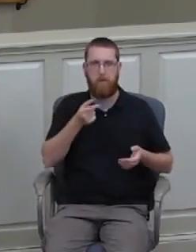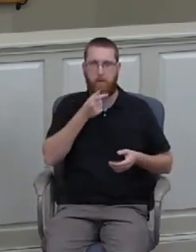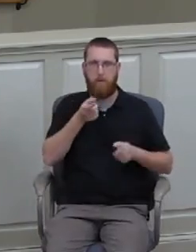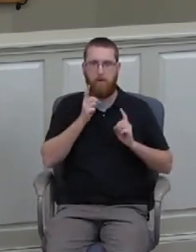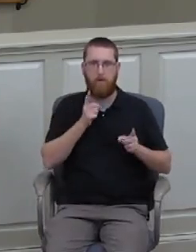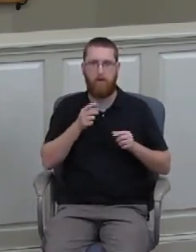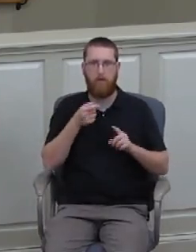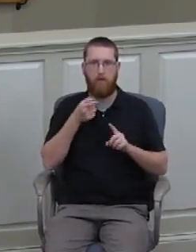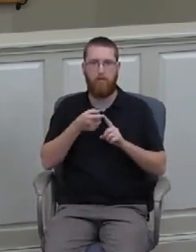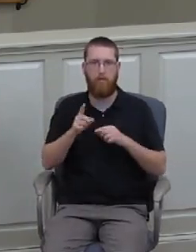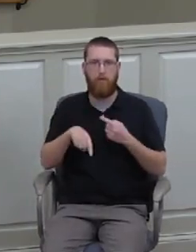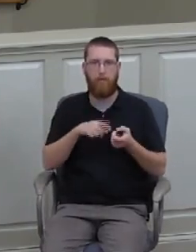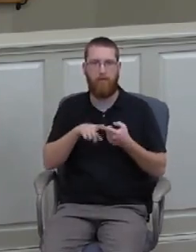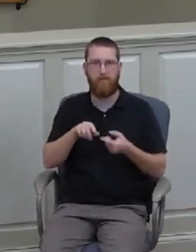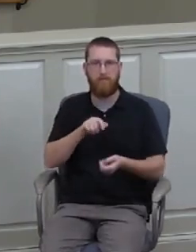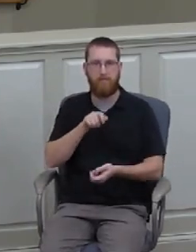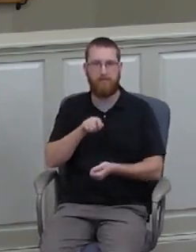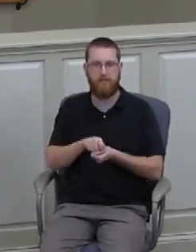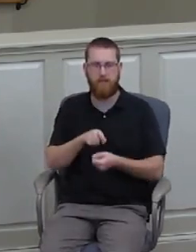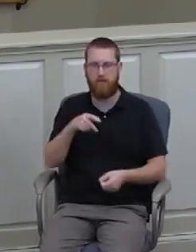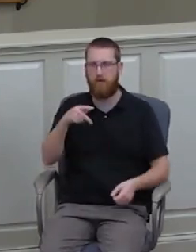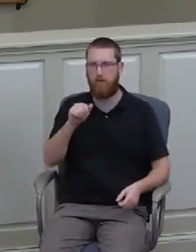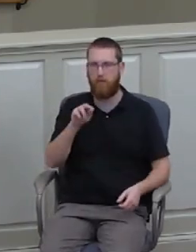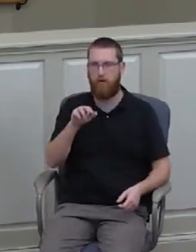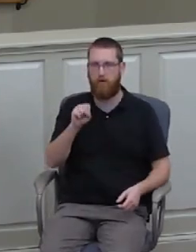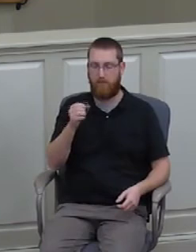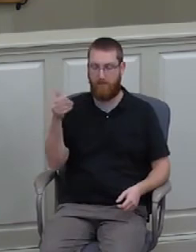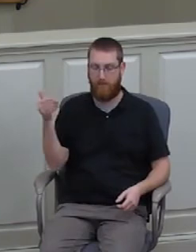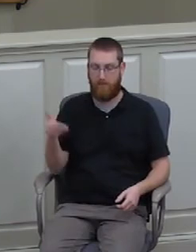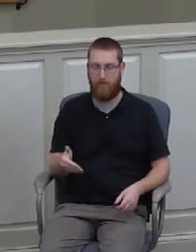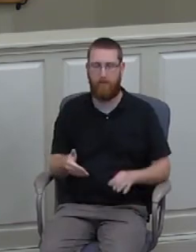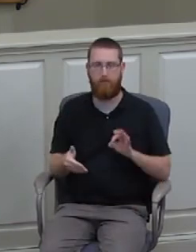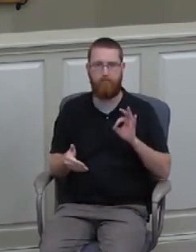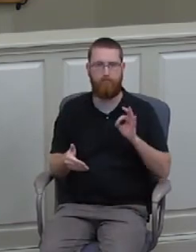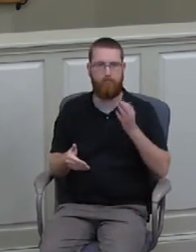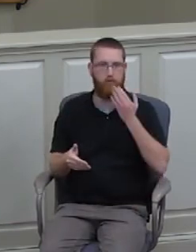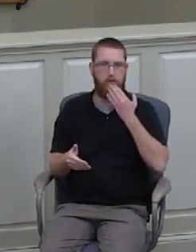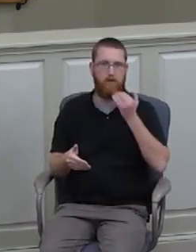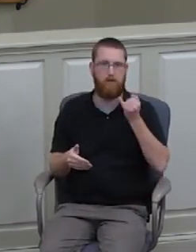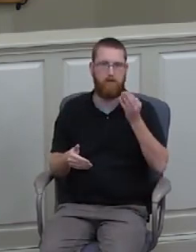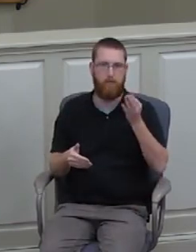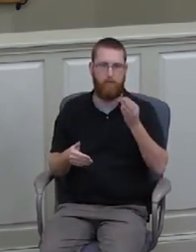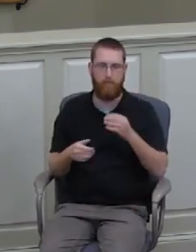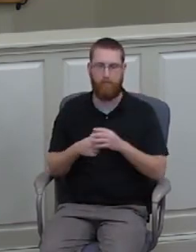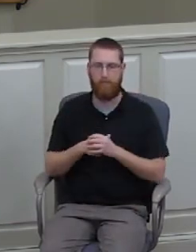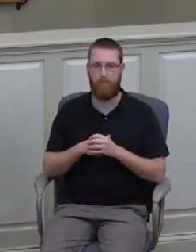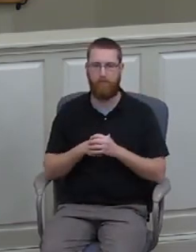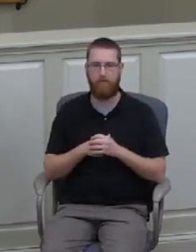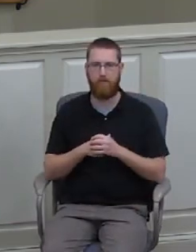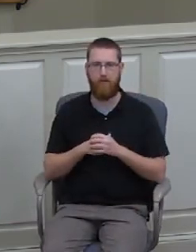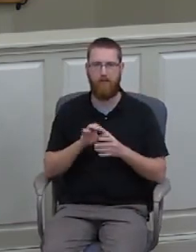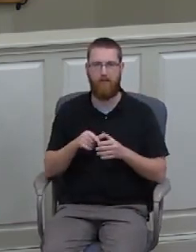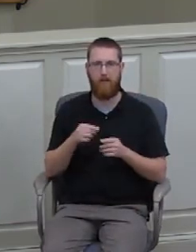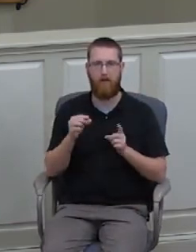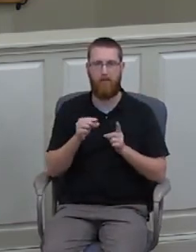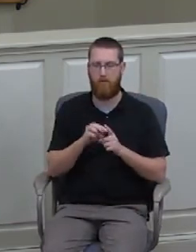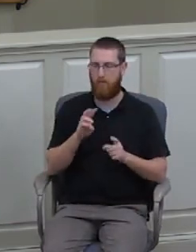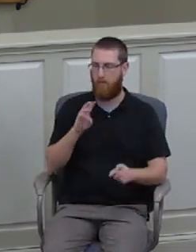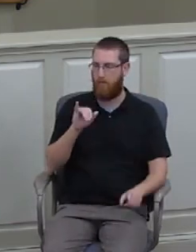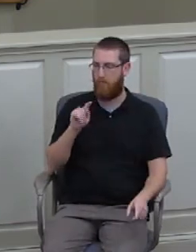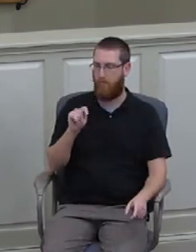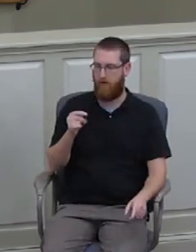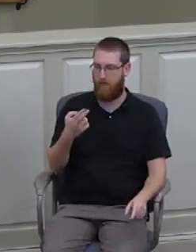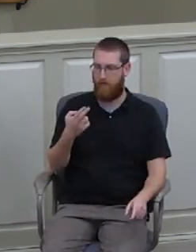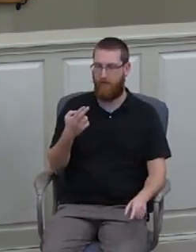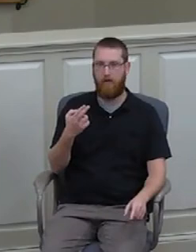about certain parks. And so that's addressed here, and I think it's very important to highlight. Is that word with, is that correct? I'm sorry,